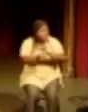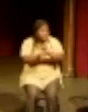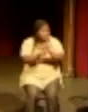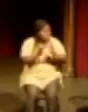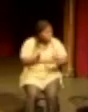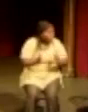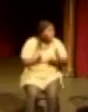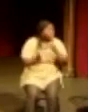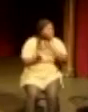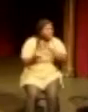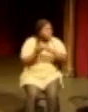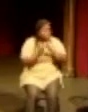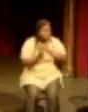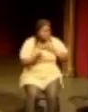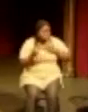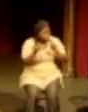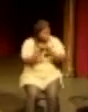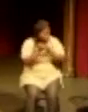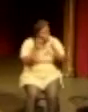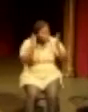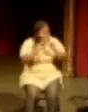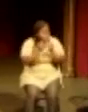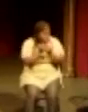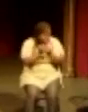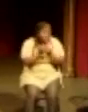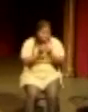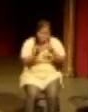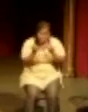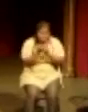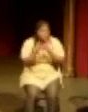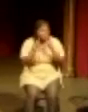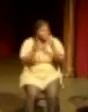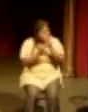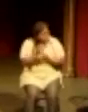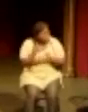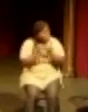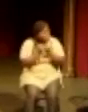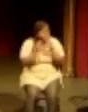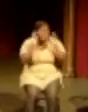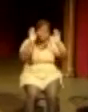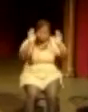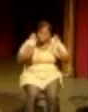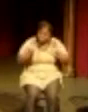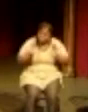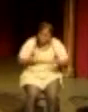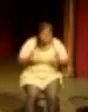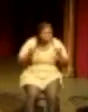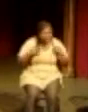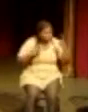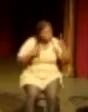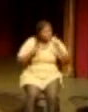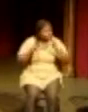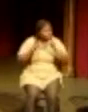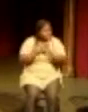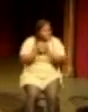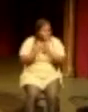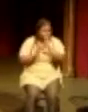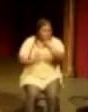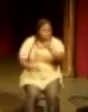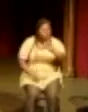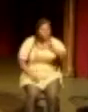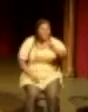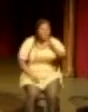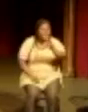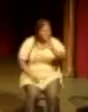members get behind a team. And they got behind both of our teams. It's pretty cool just to have one team go to the Elite Eight every